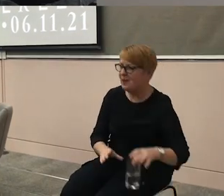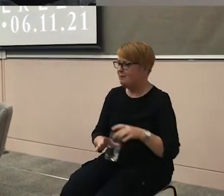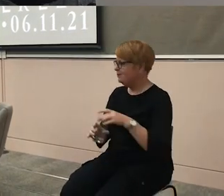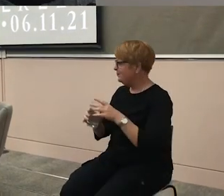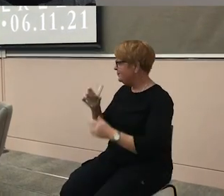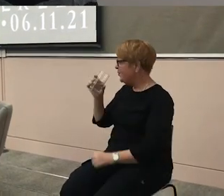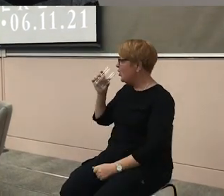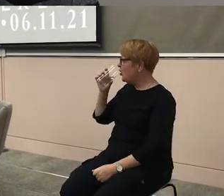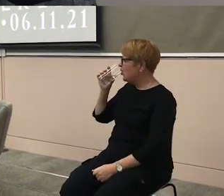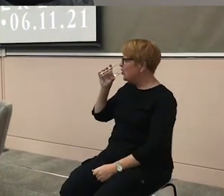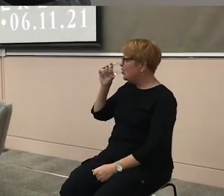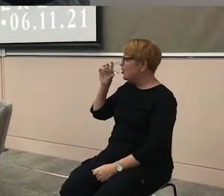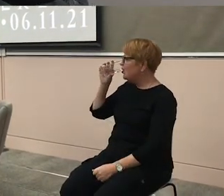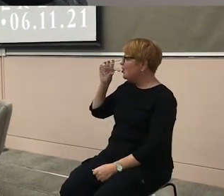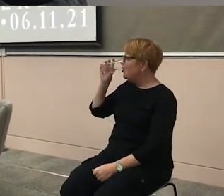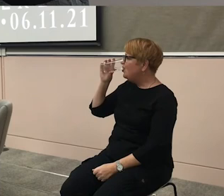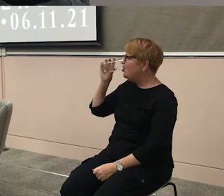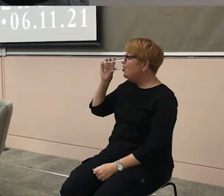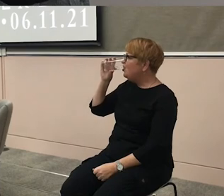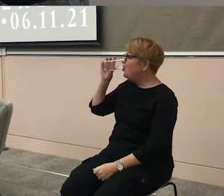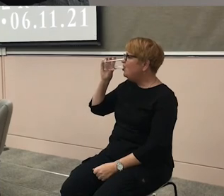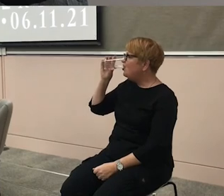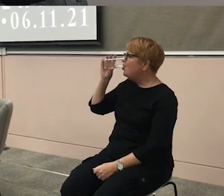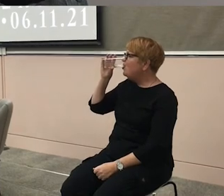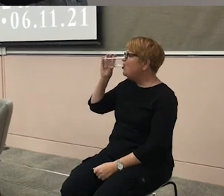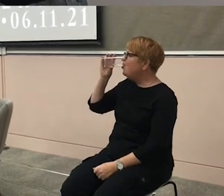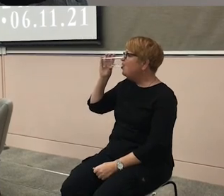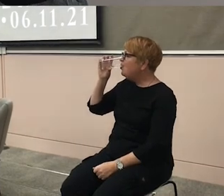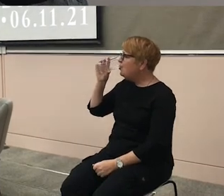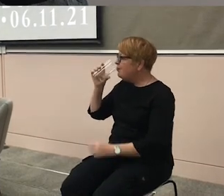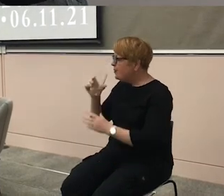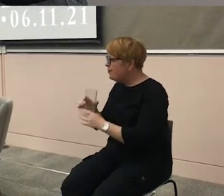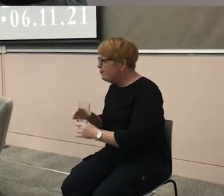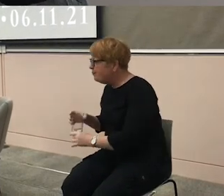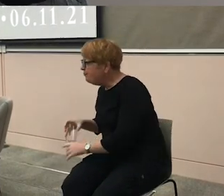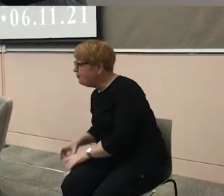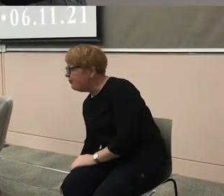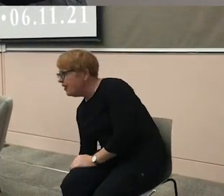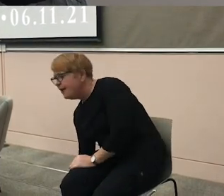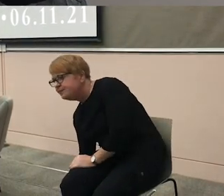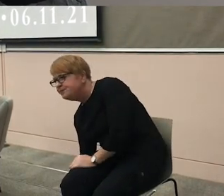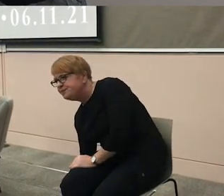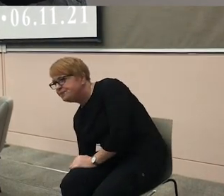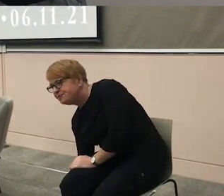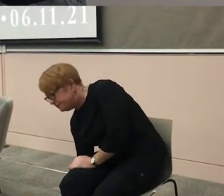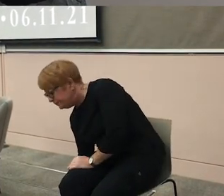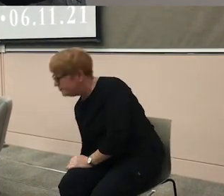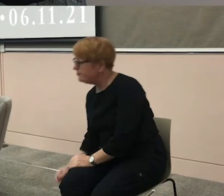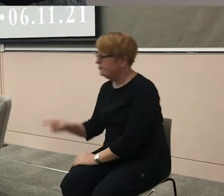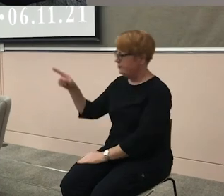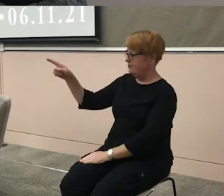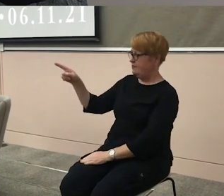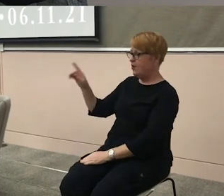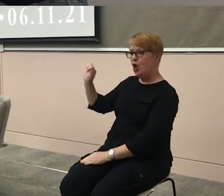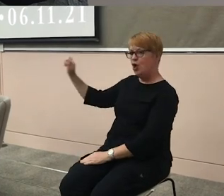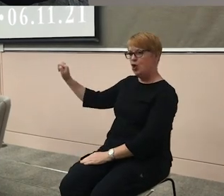I think you were right. You always ask us, didn't you? You always ask, are you okay with this? How do we all feel about things? And we all